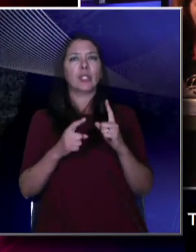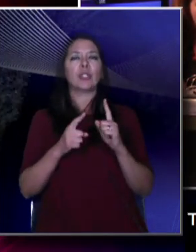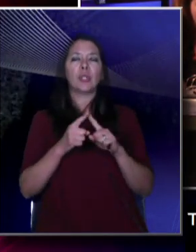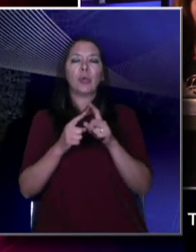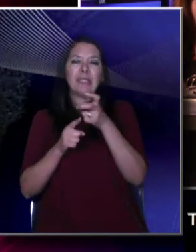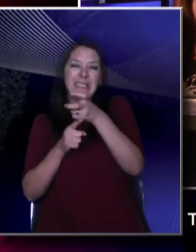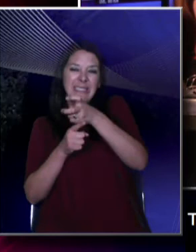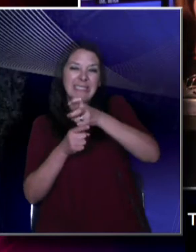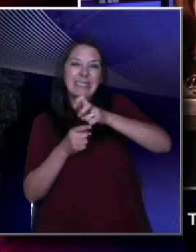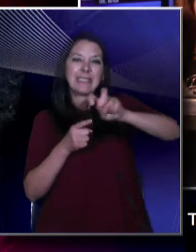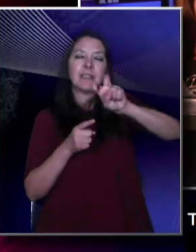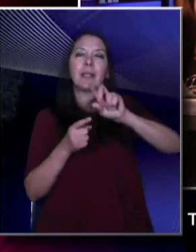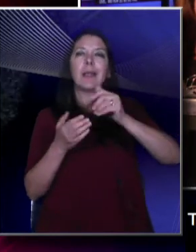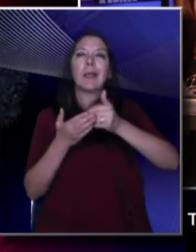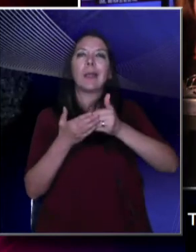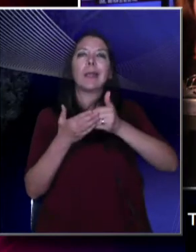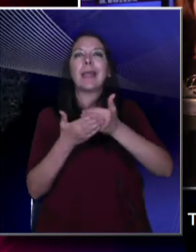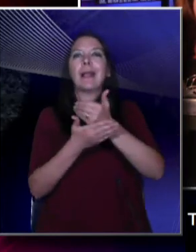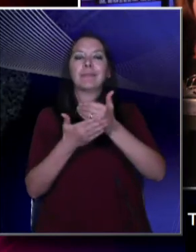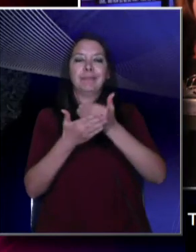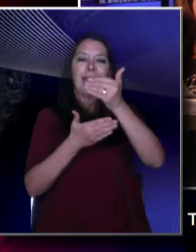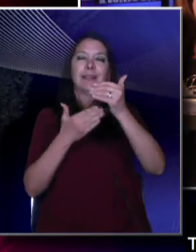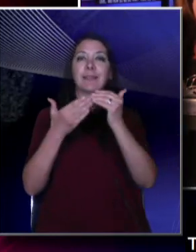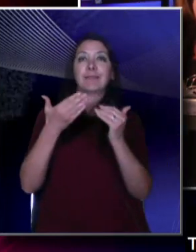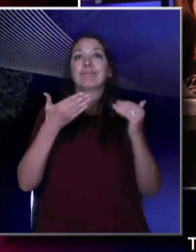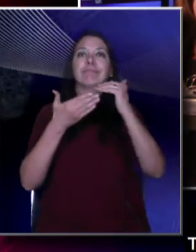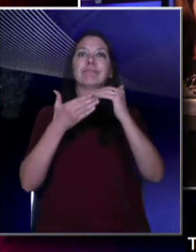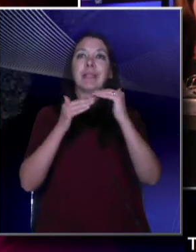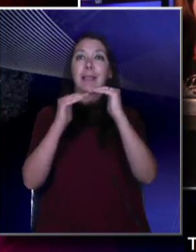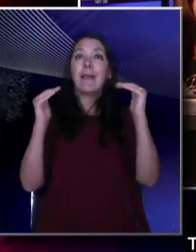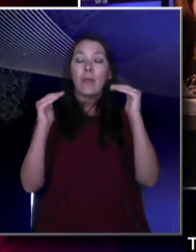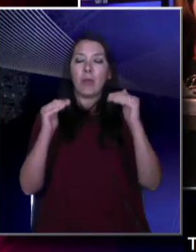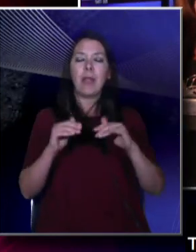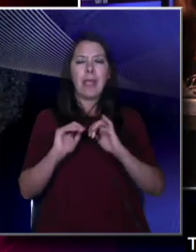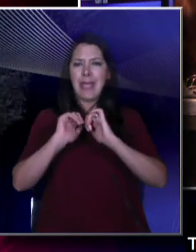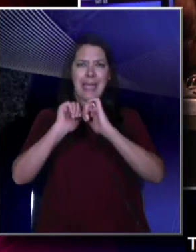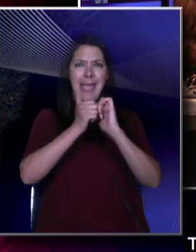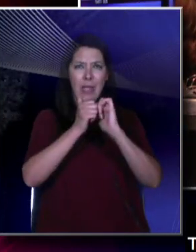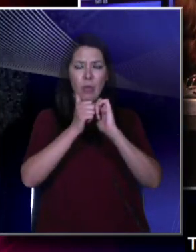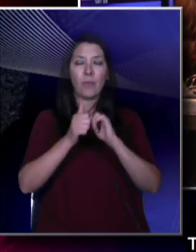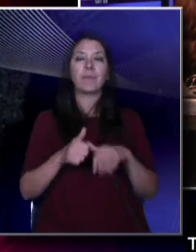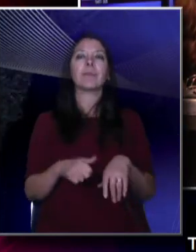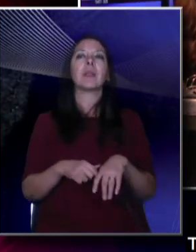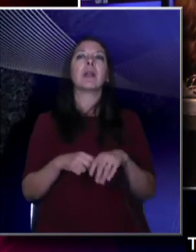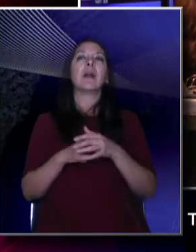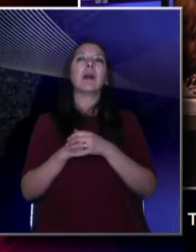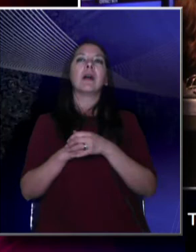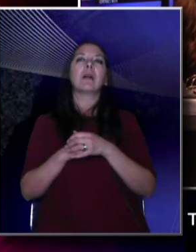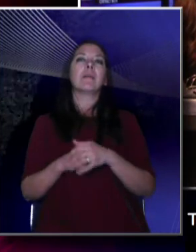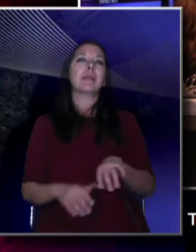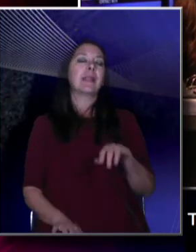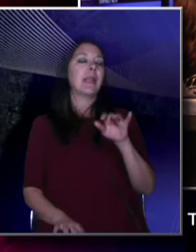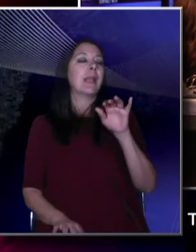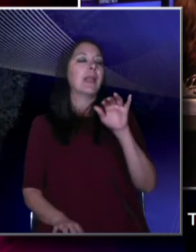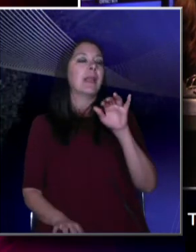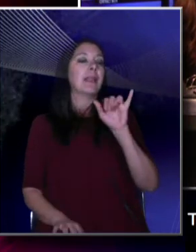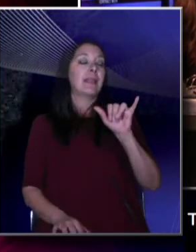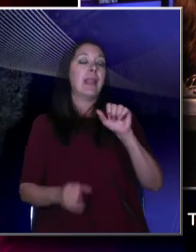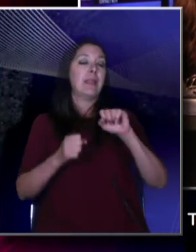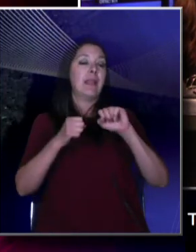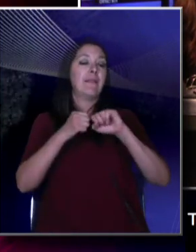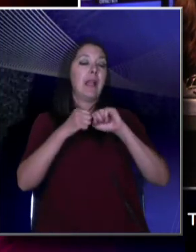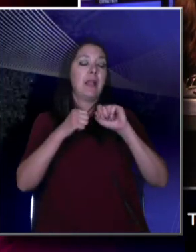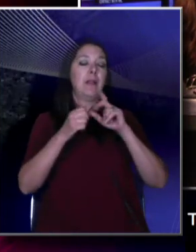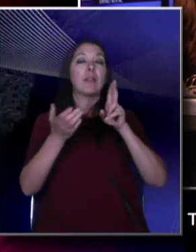do that? How do we do that? Our contract with FPC ends this year. We